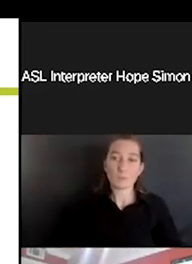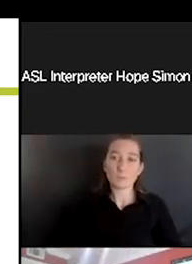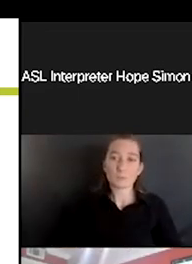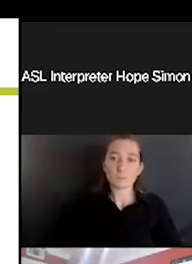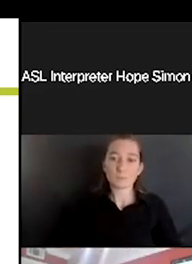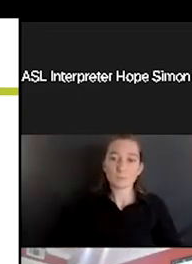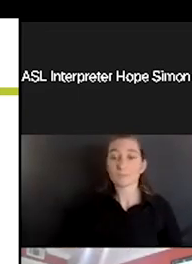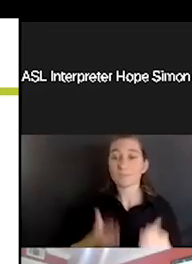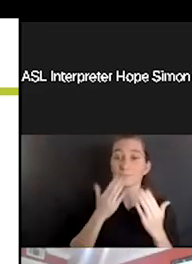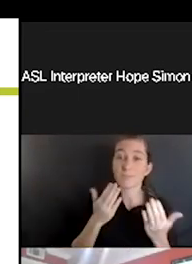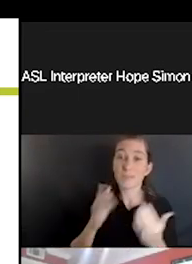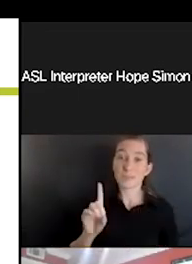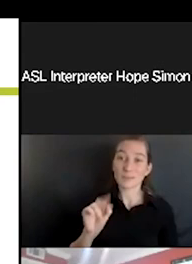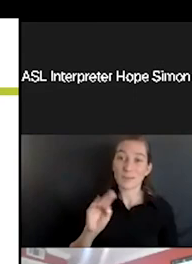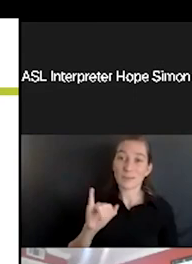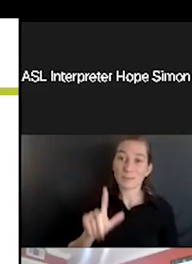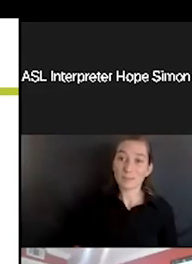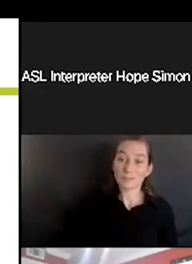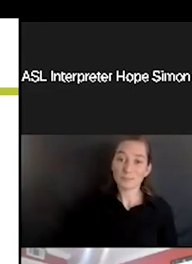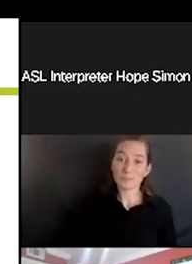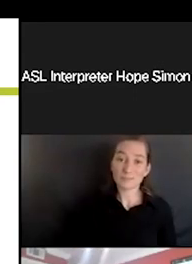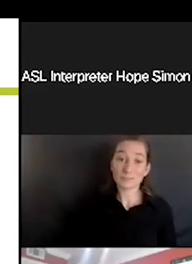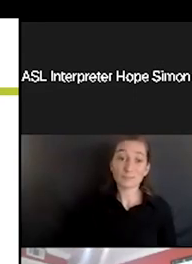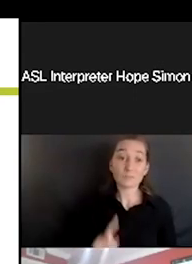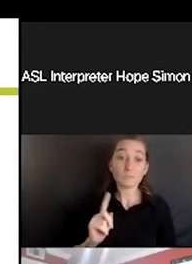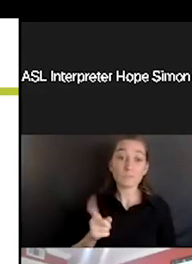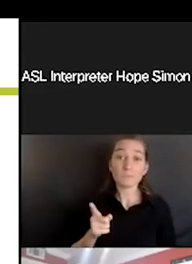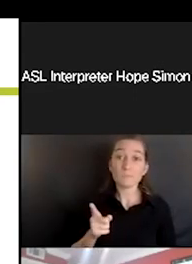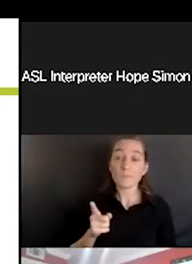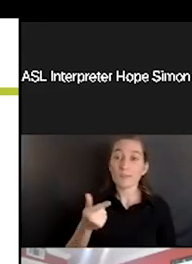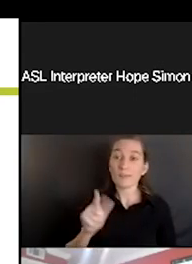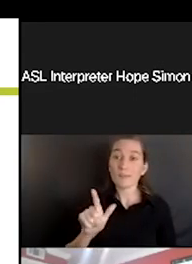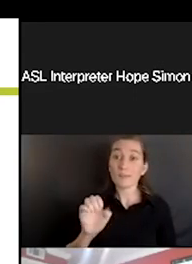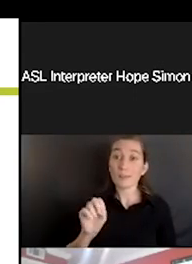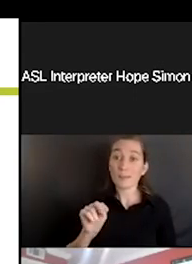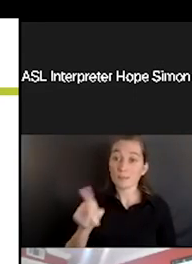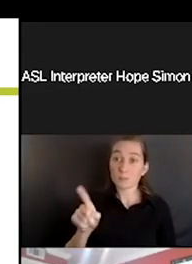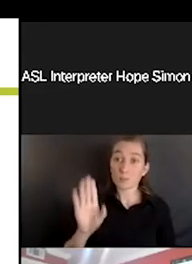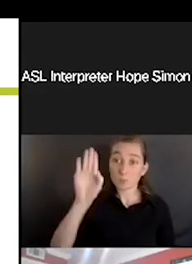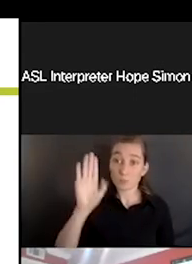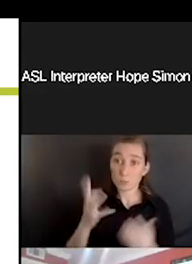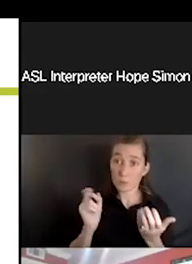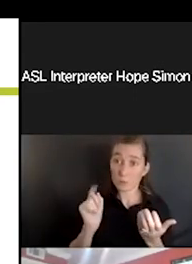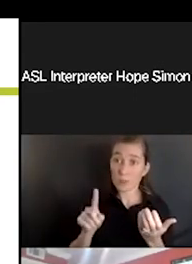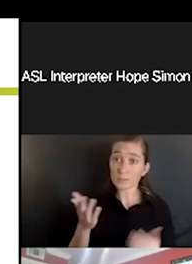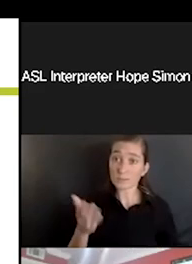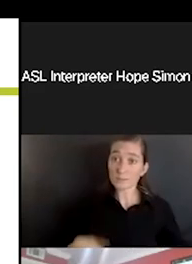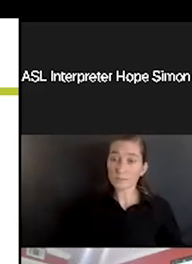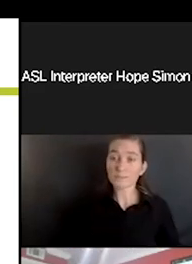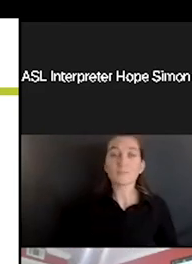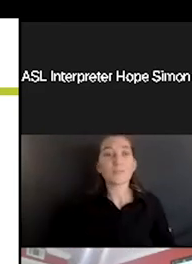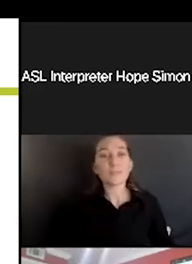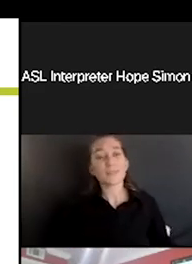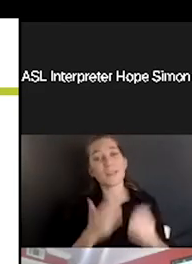All right. So, Glenn, do you want to ask your question? Sure. Yourself? Thank you, Daniel.